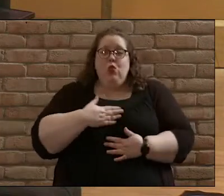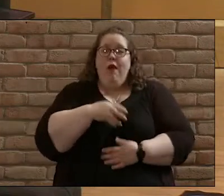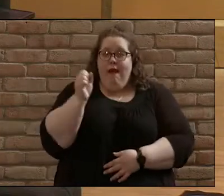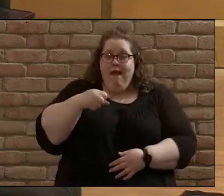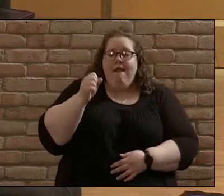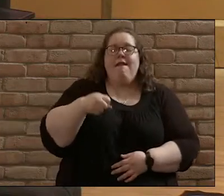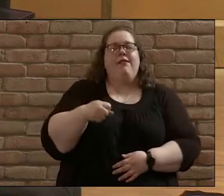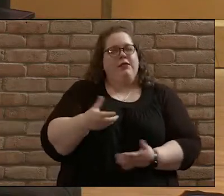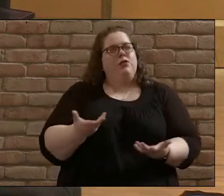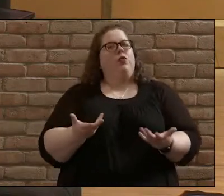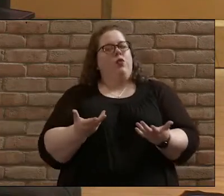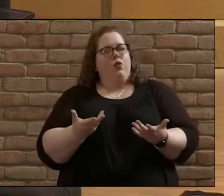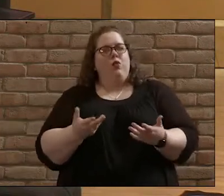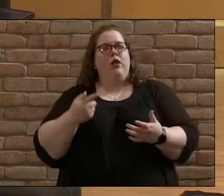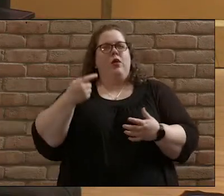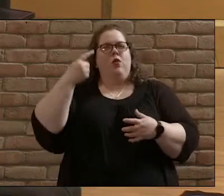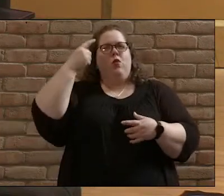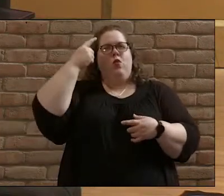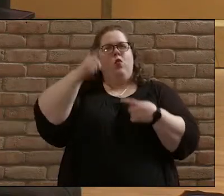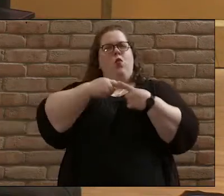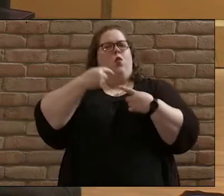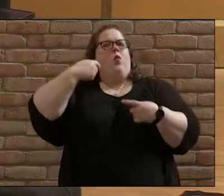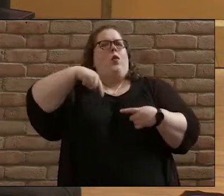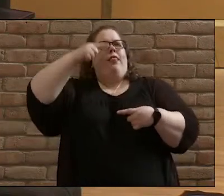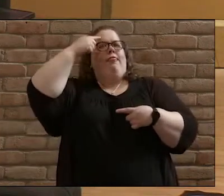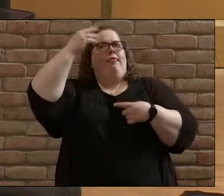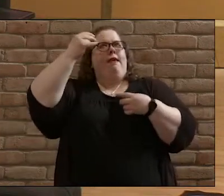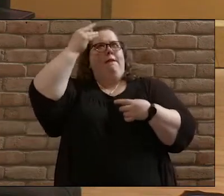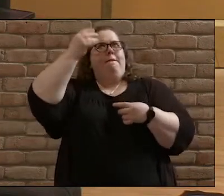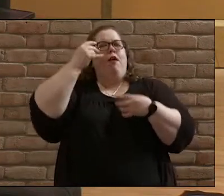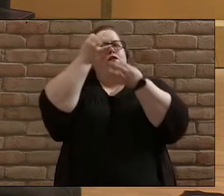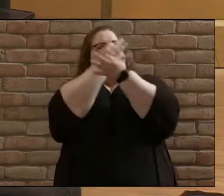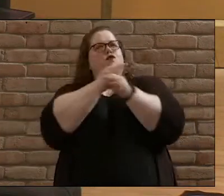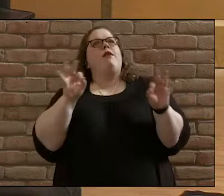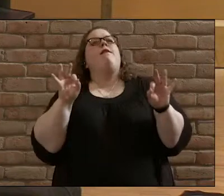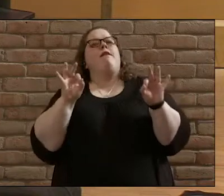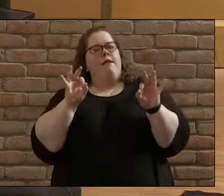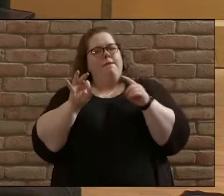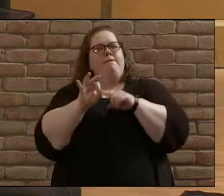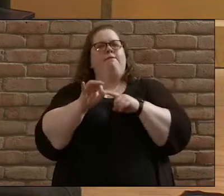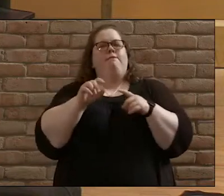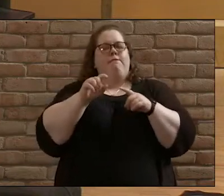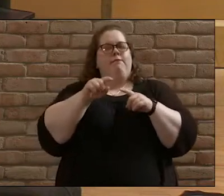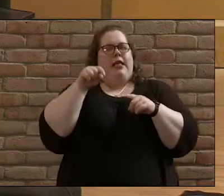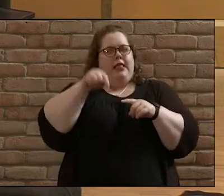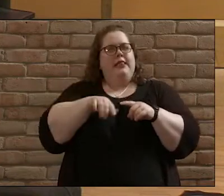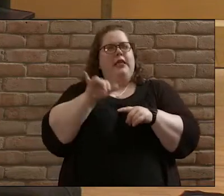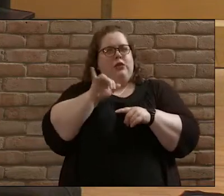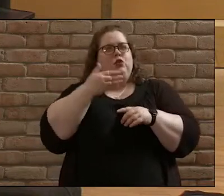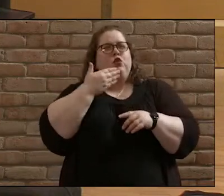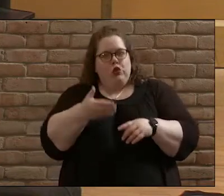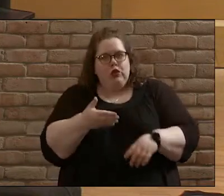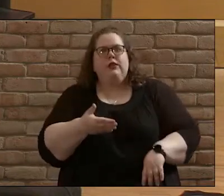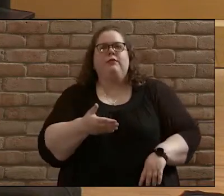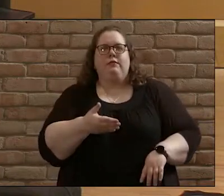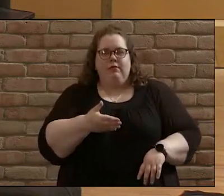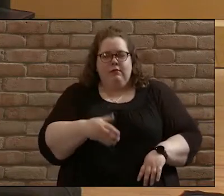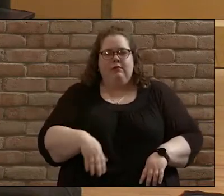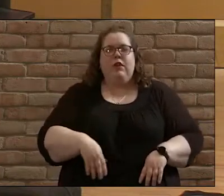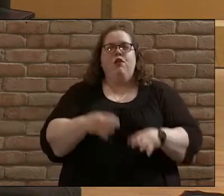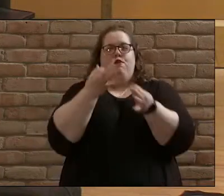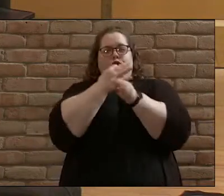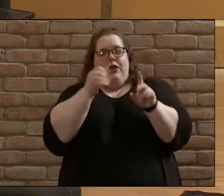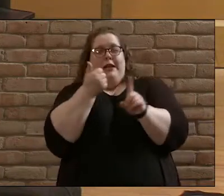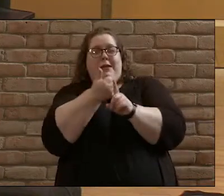And so when we think about freedom, we say that freedom too is good. Freedom